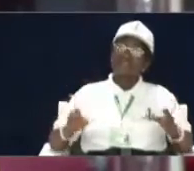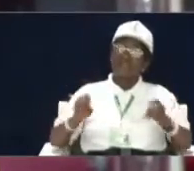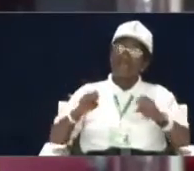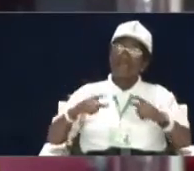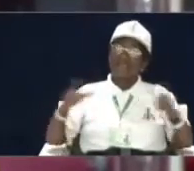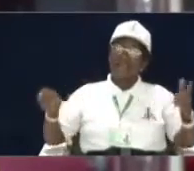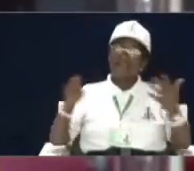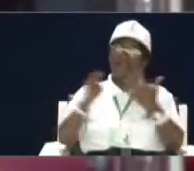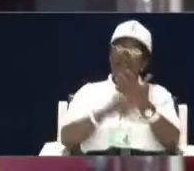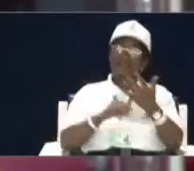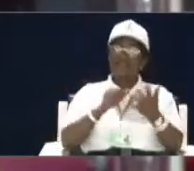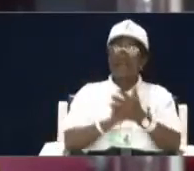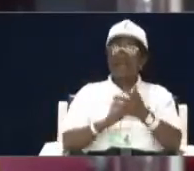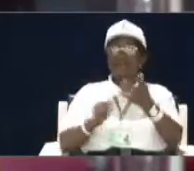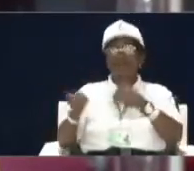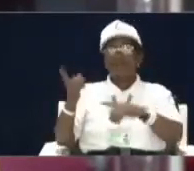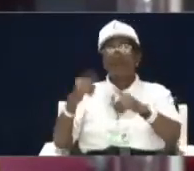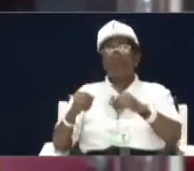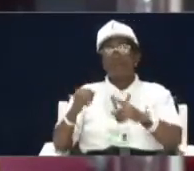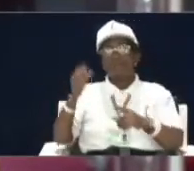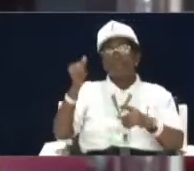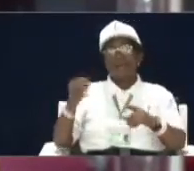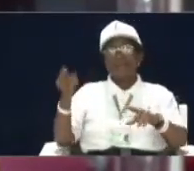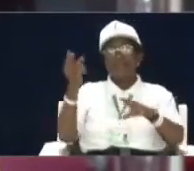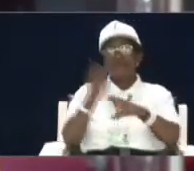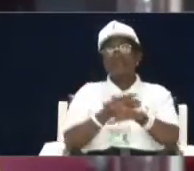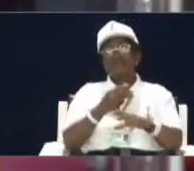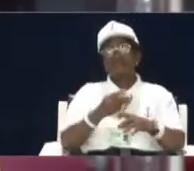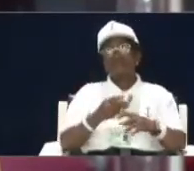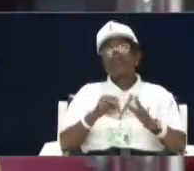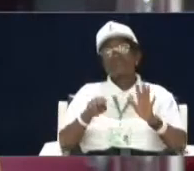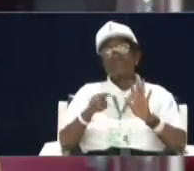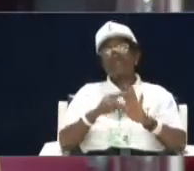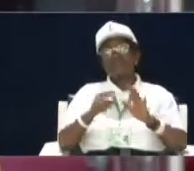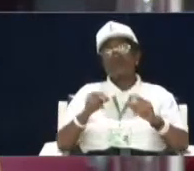enlargement that comes by multiplication.